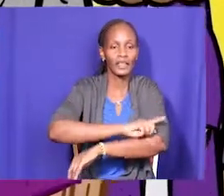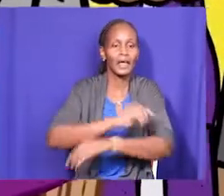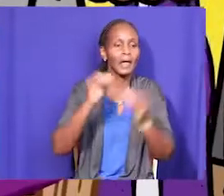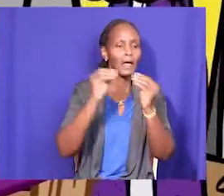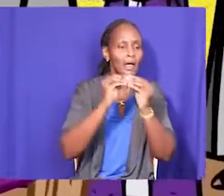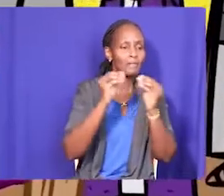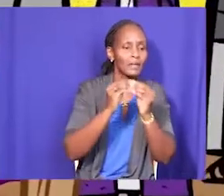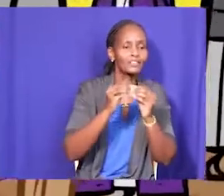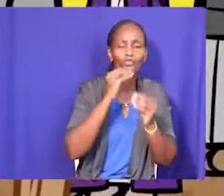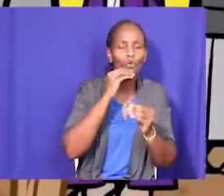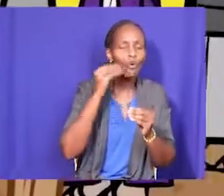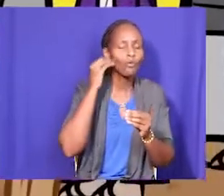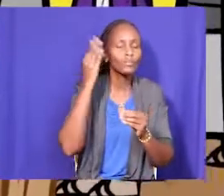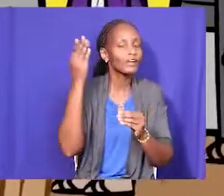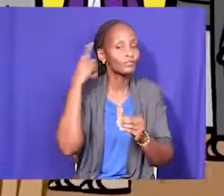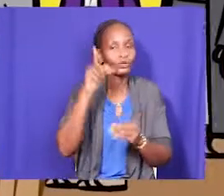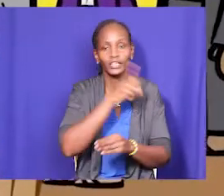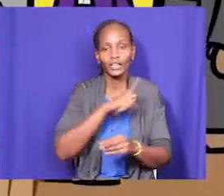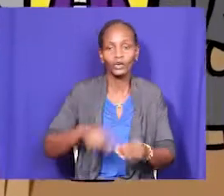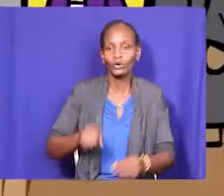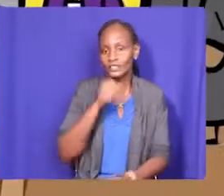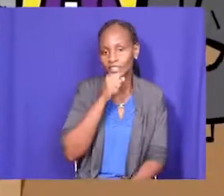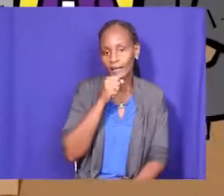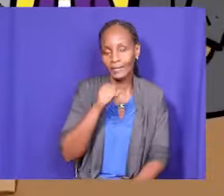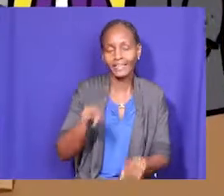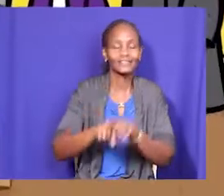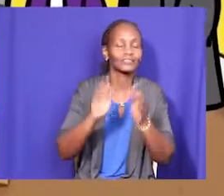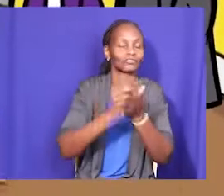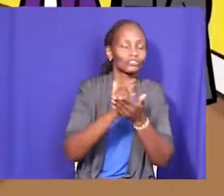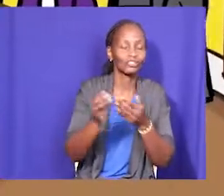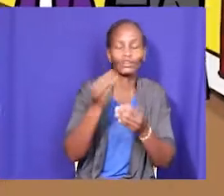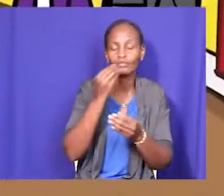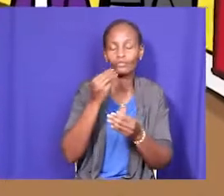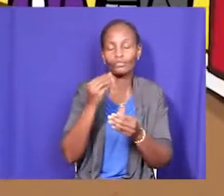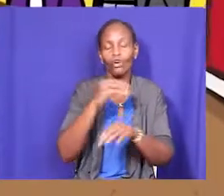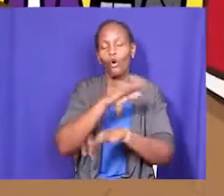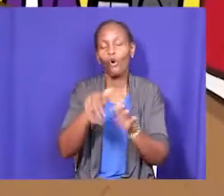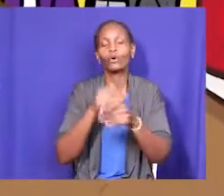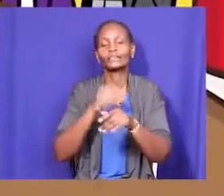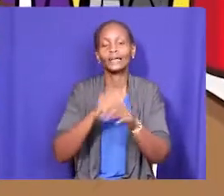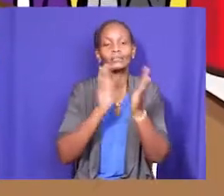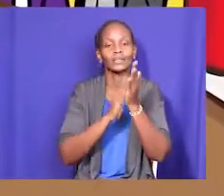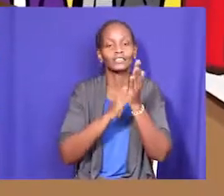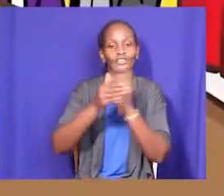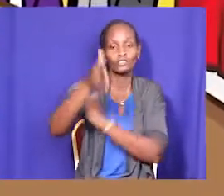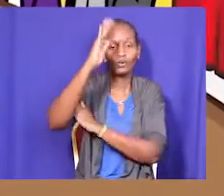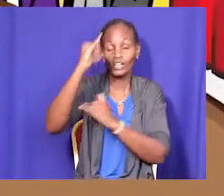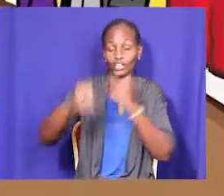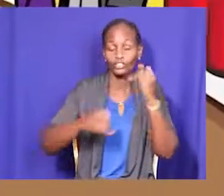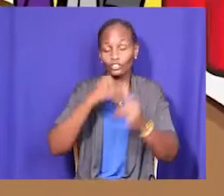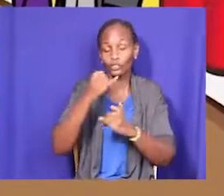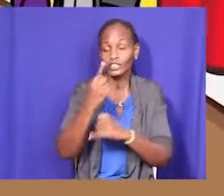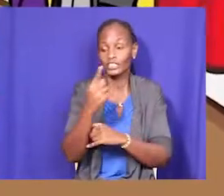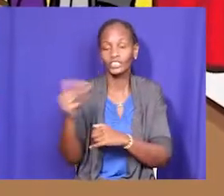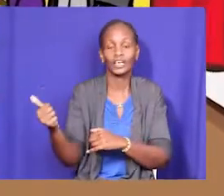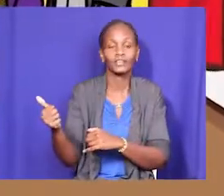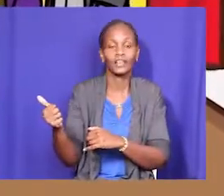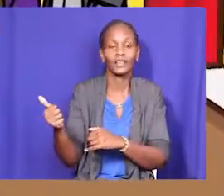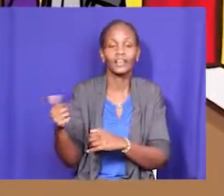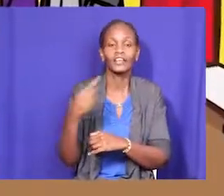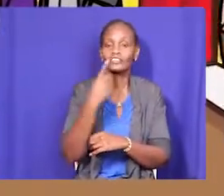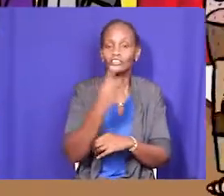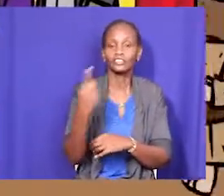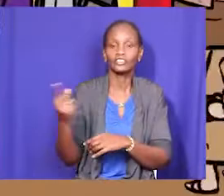Lord's Supper, and shared their meals with great joy, all while praising God and enjoying each other. And each